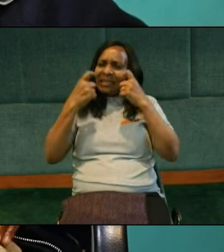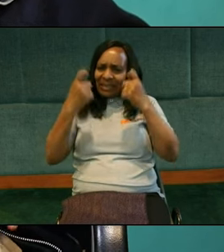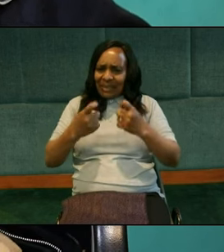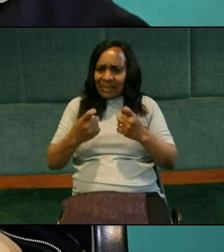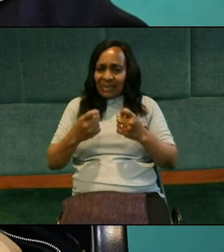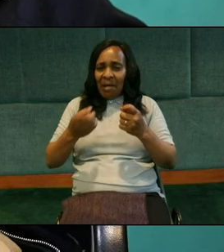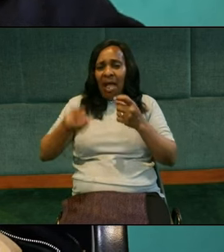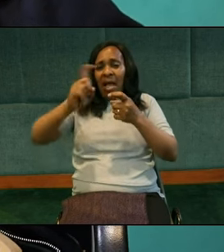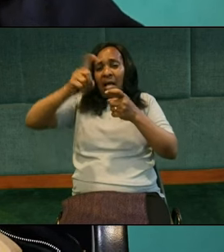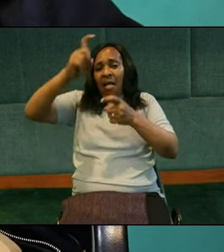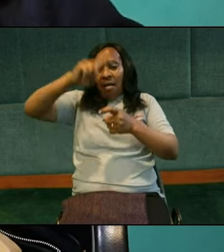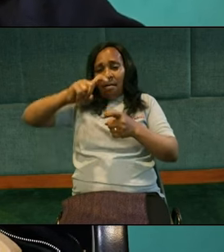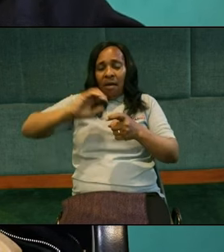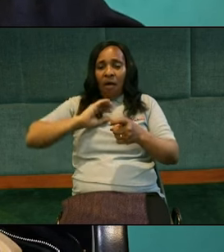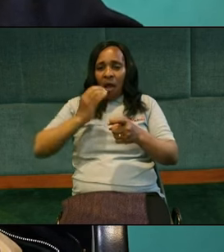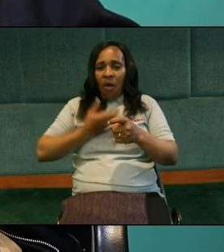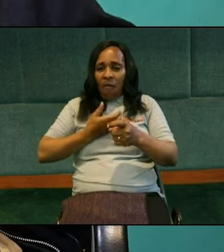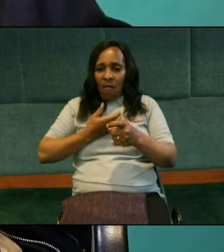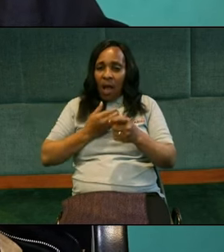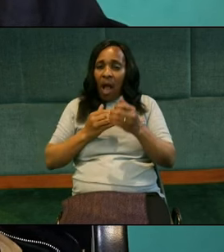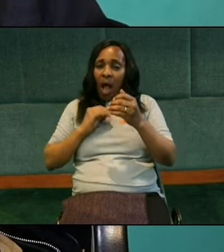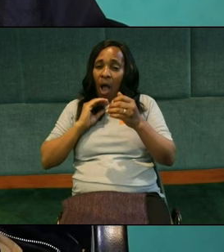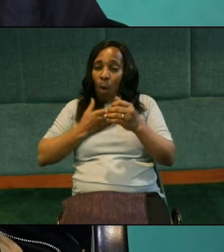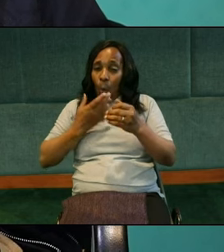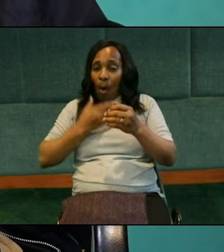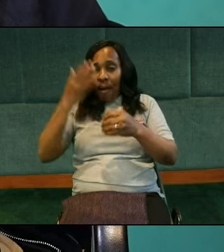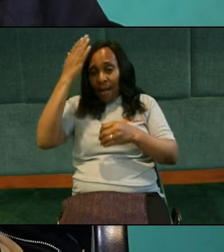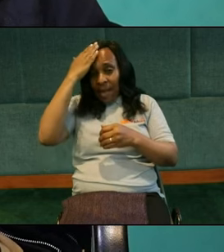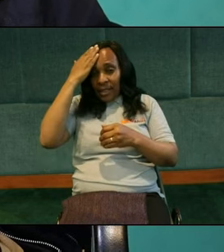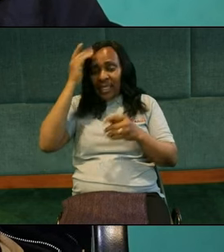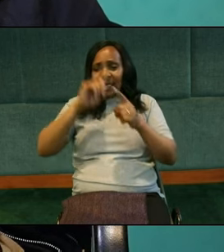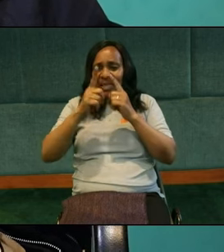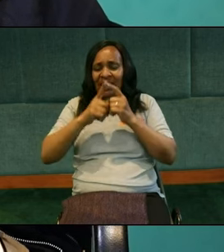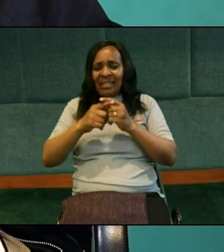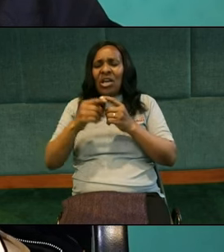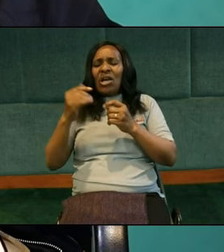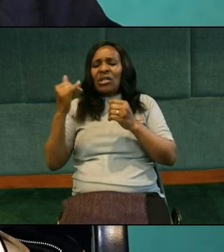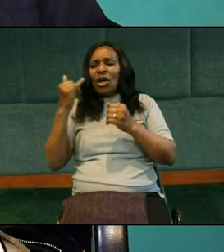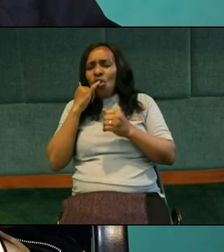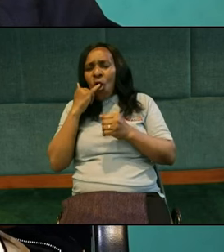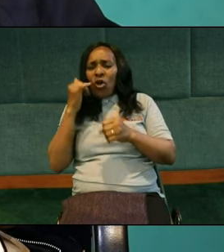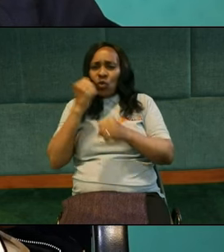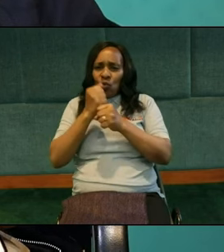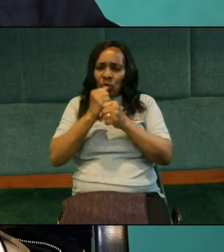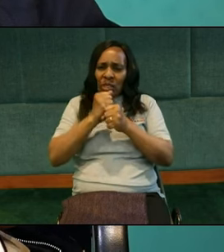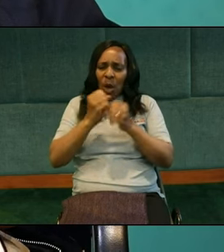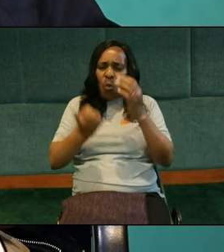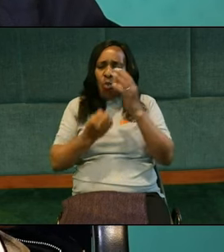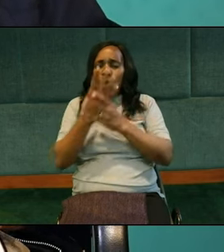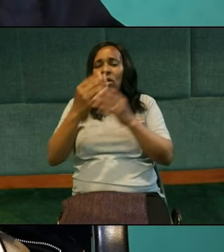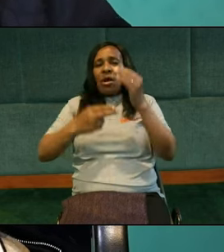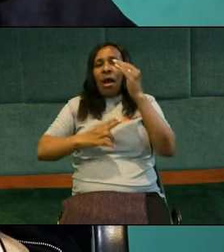increased over our head, and our trespass is grown up into the heavens.